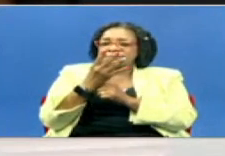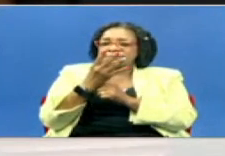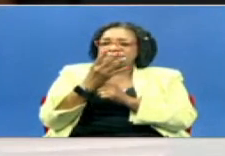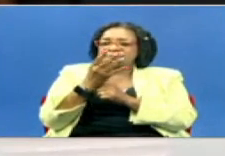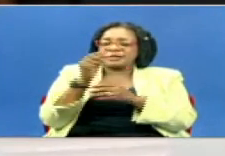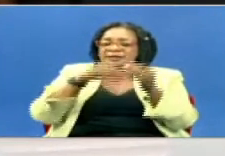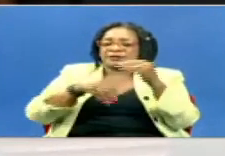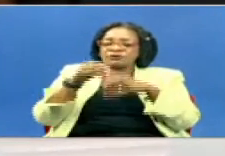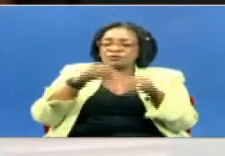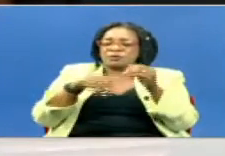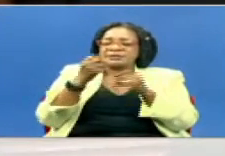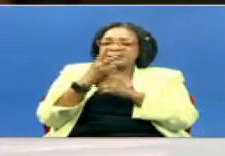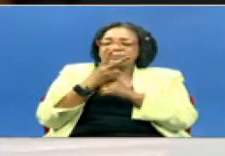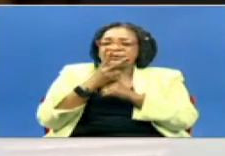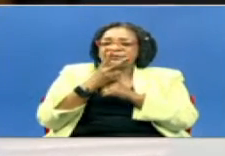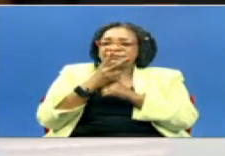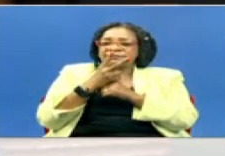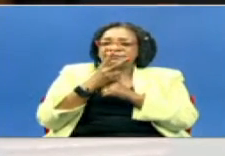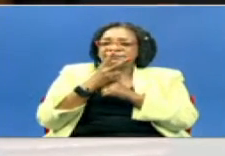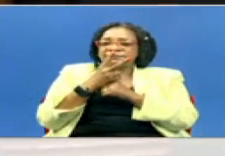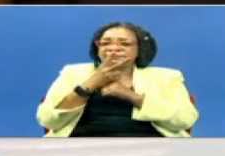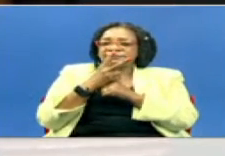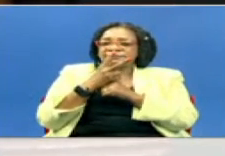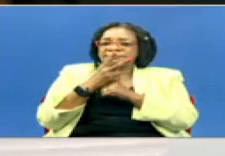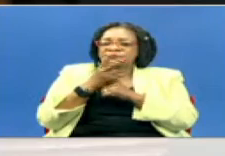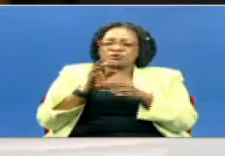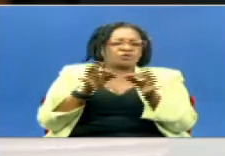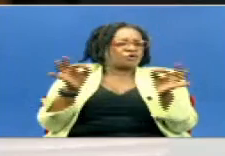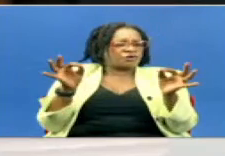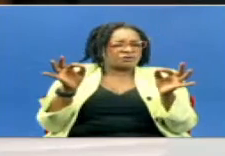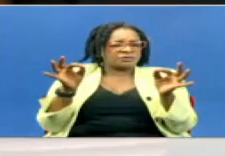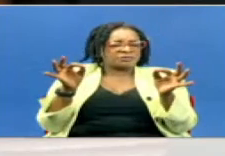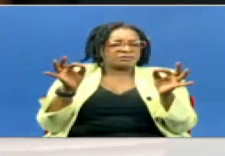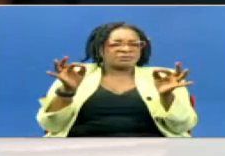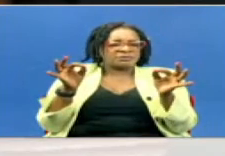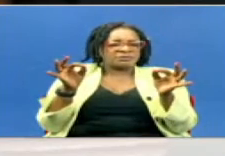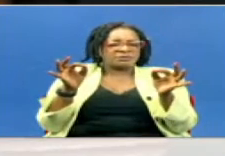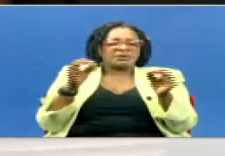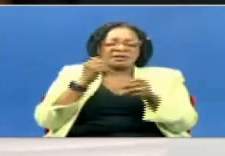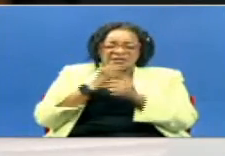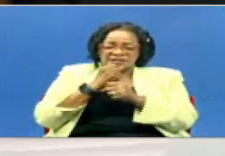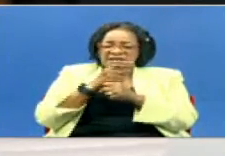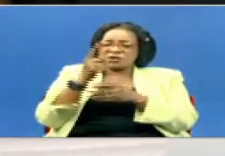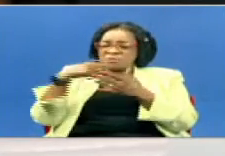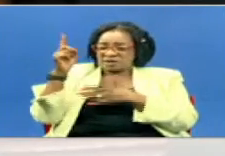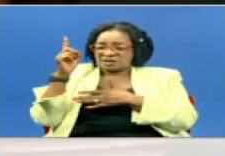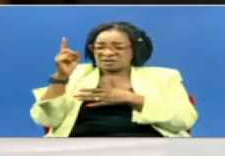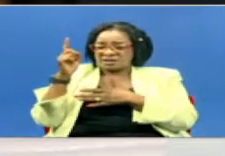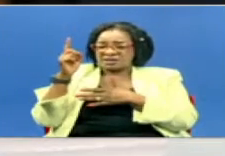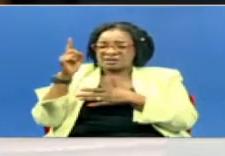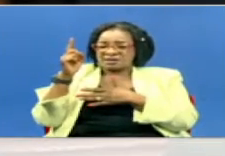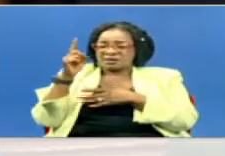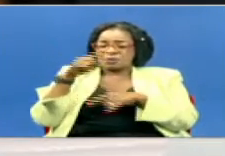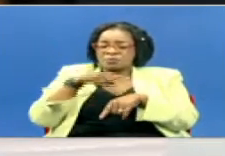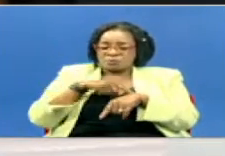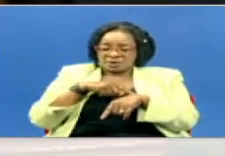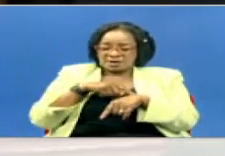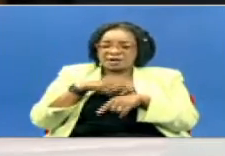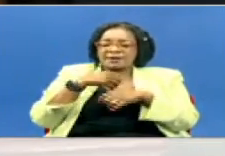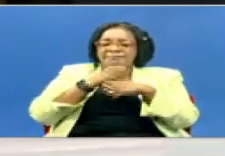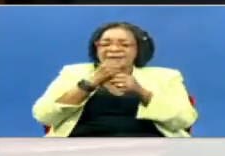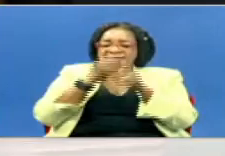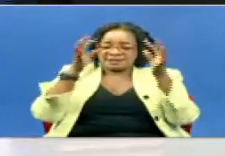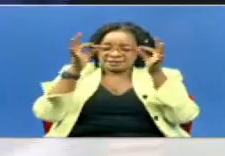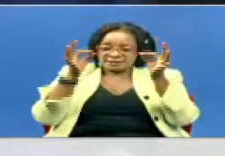election was in December. Was that too long? Did it not carry the day? If anything, when I made the decision